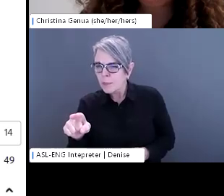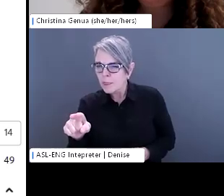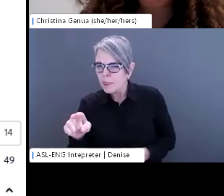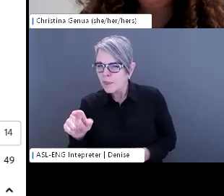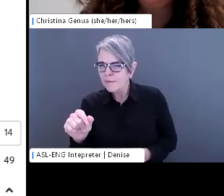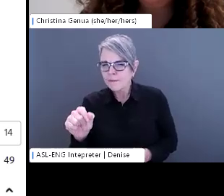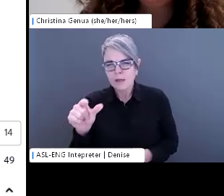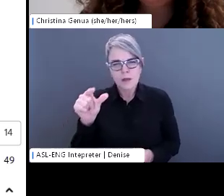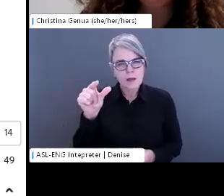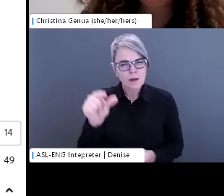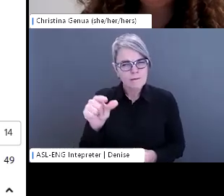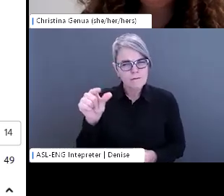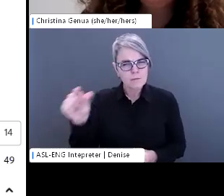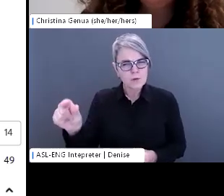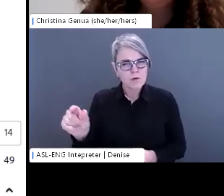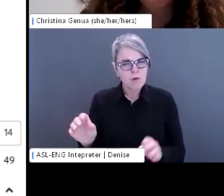sure about that.